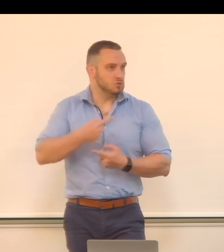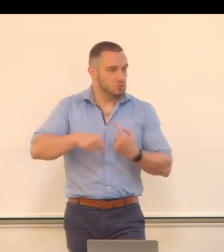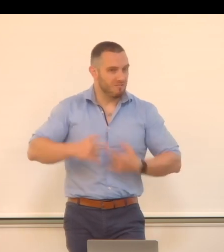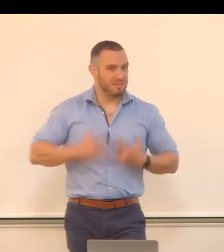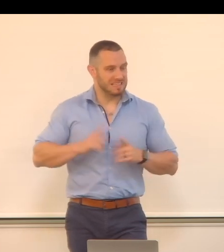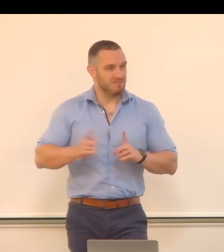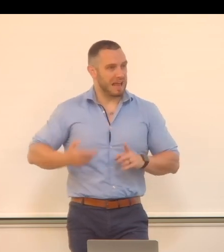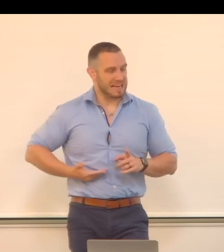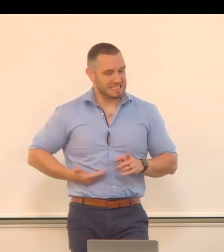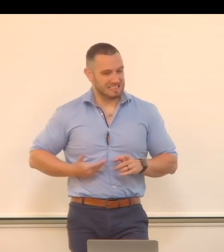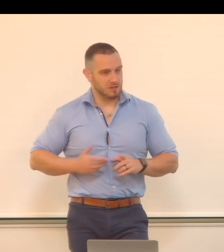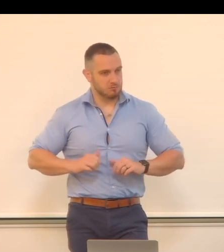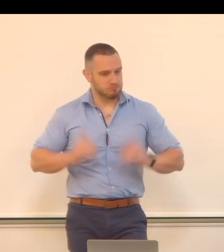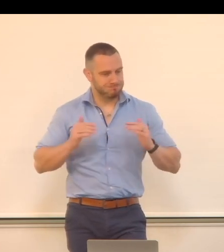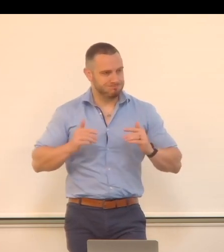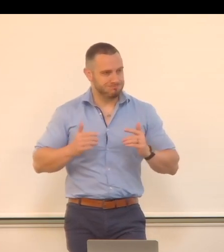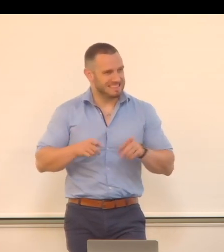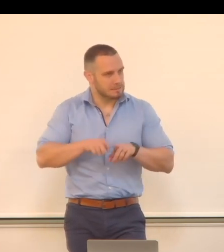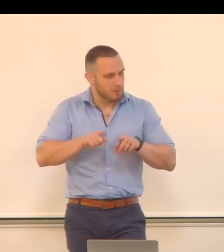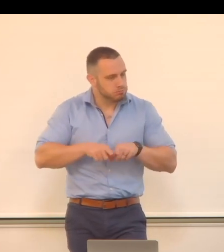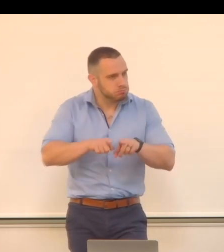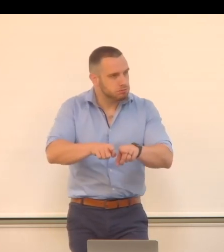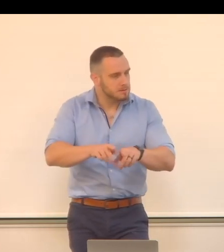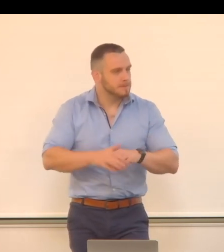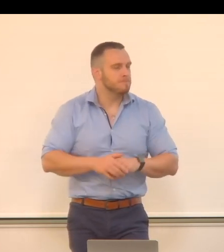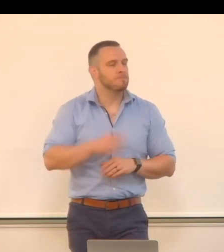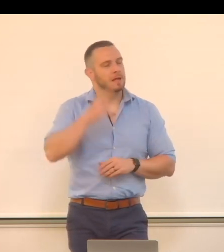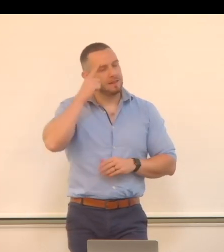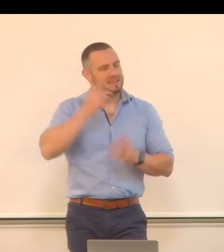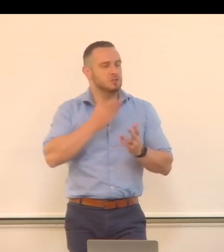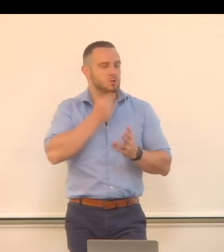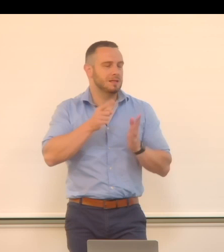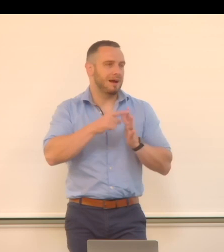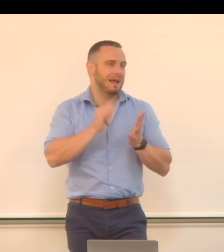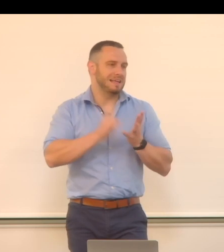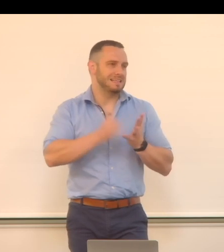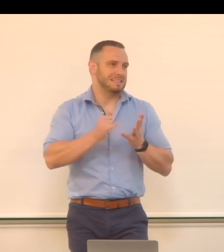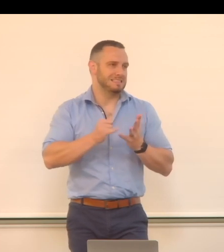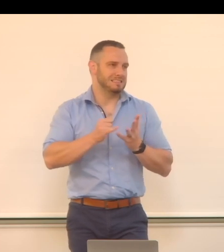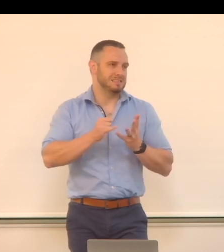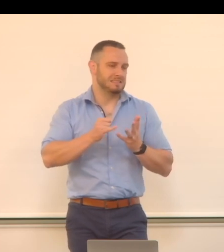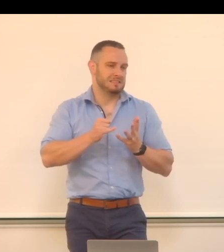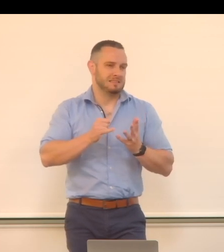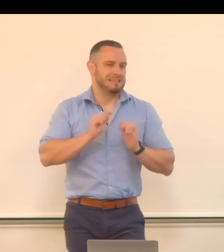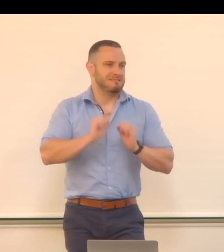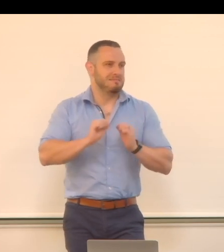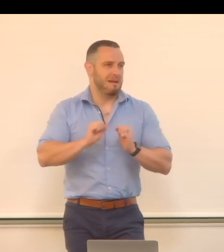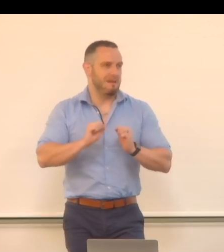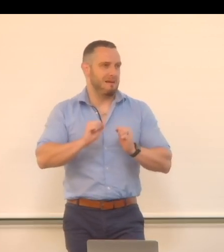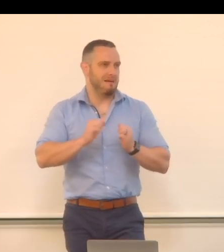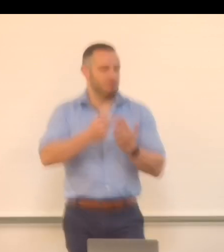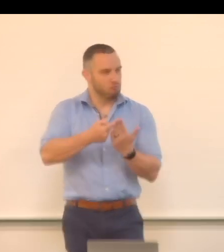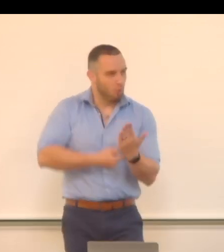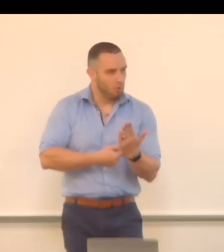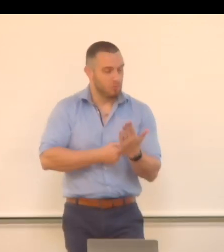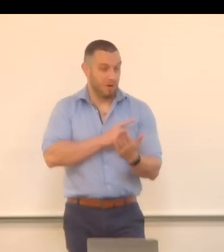agencies? Yeah, I think on that front, they're kind of working with the ISS paradigm, where you're on a strict timeline with